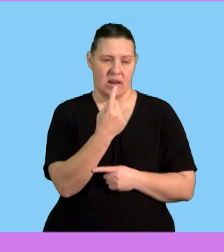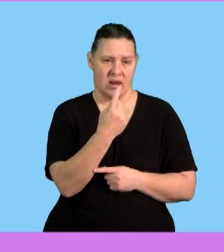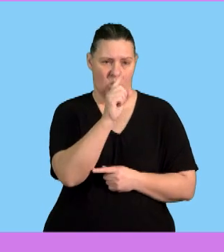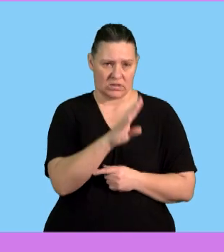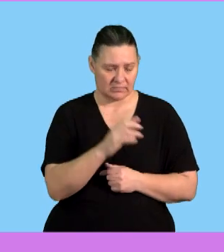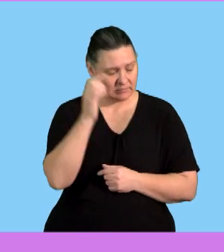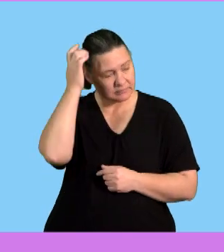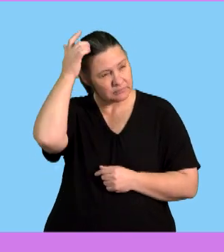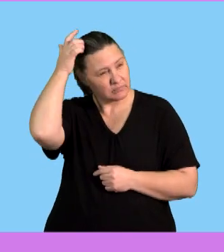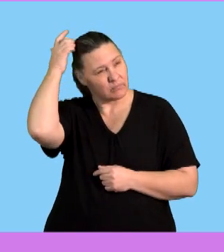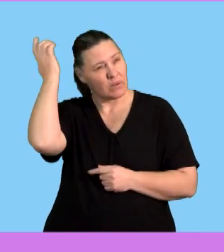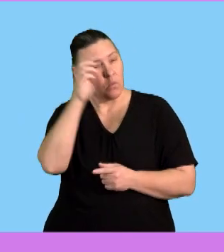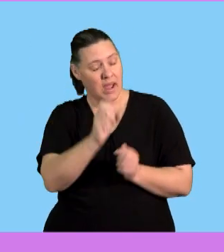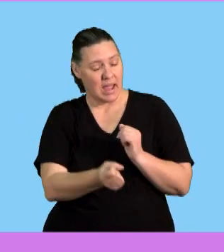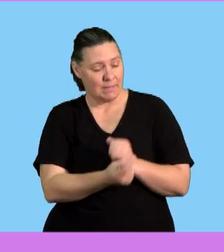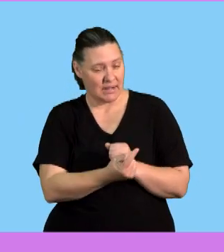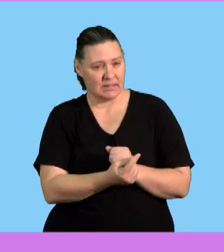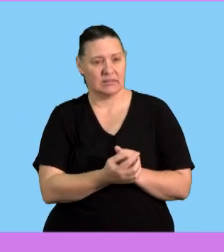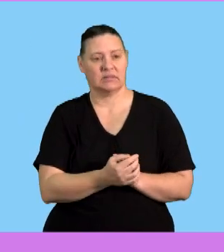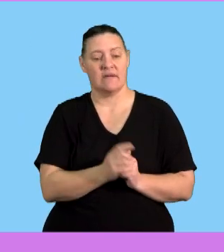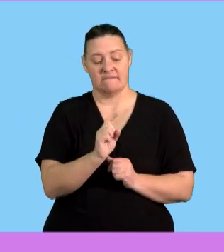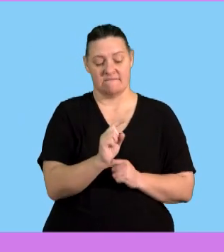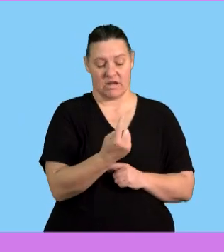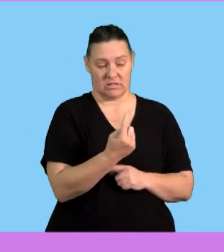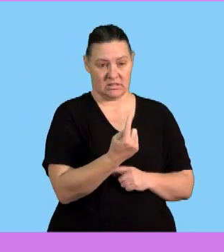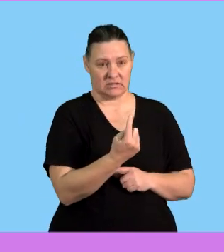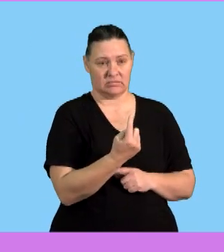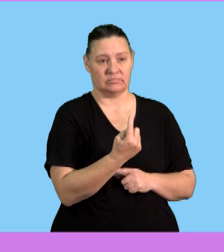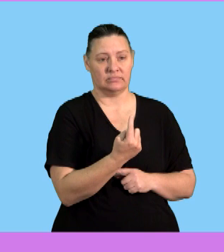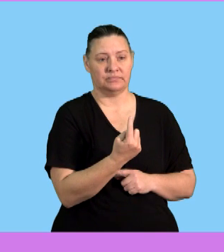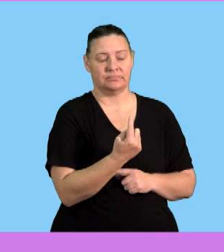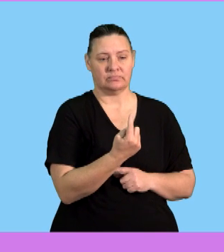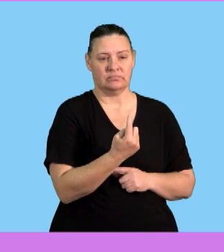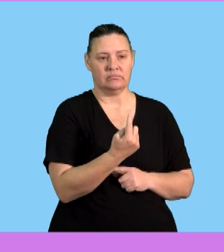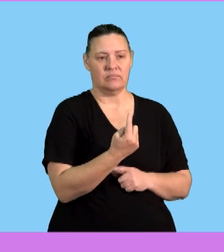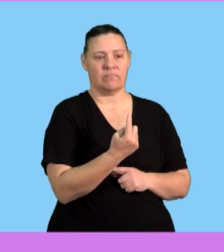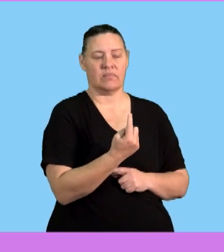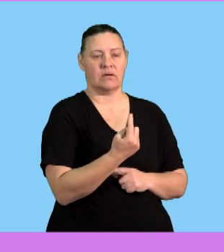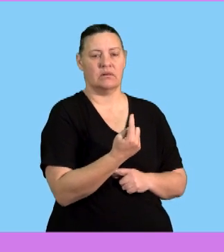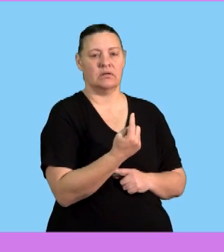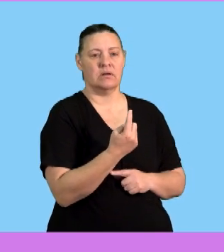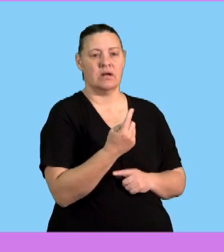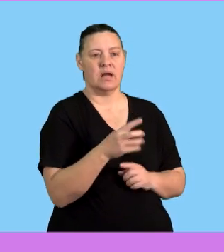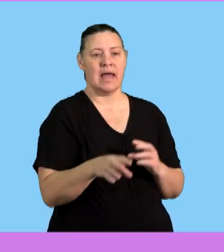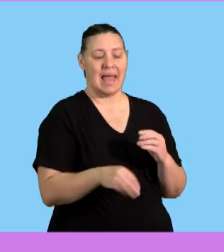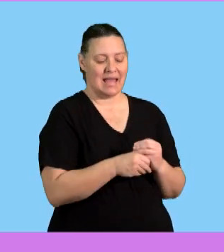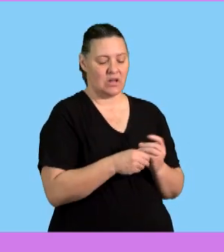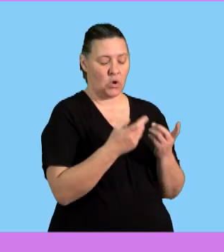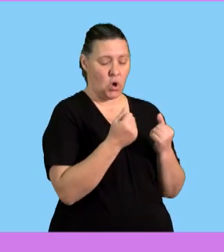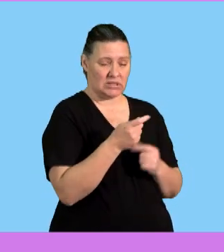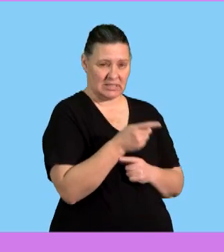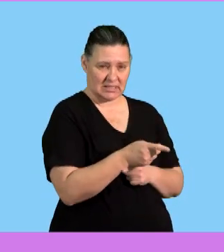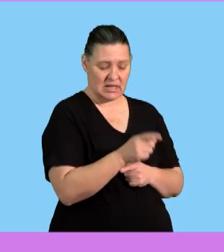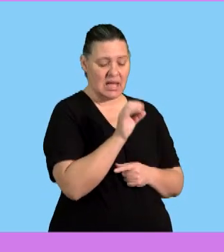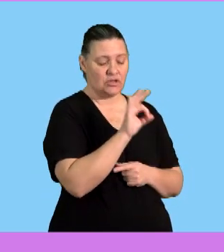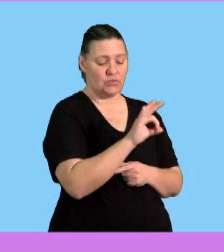quarter. So what's going to happen is first we are going to add all those costs.